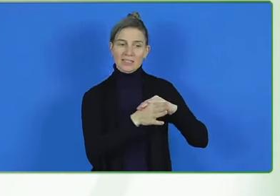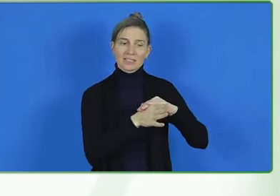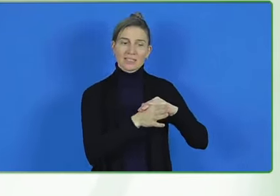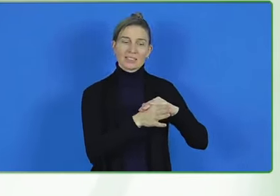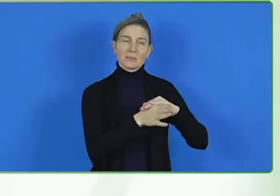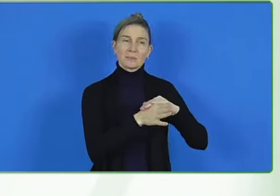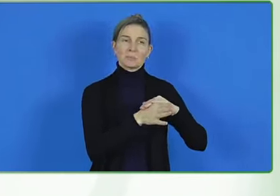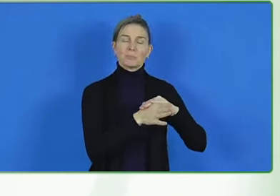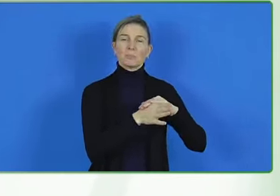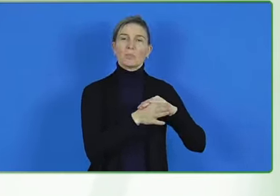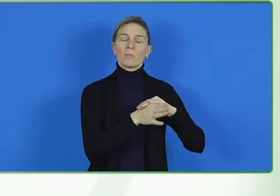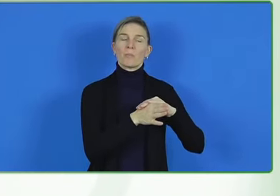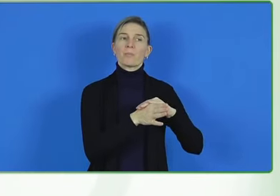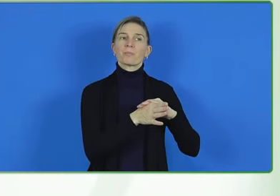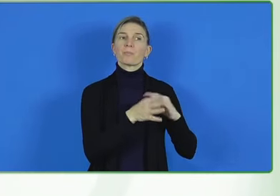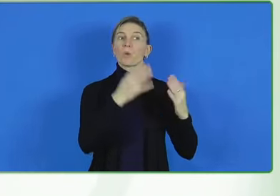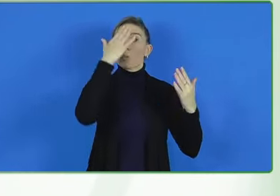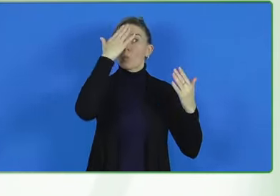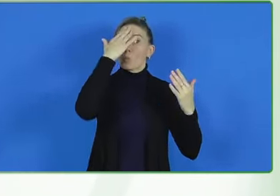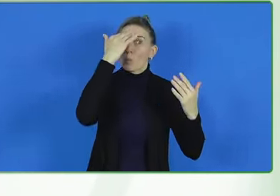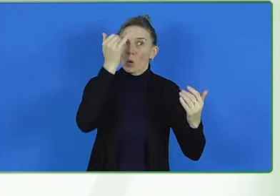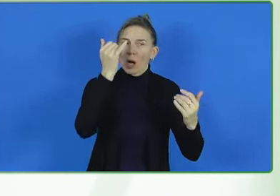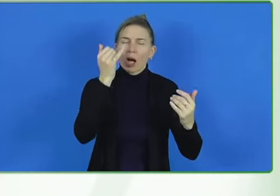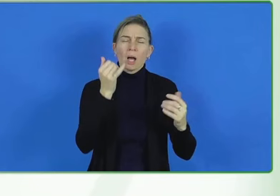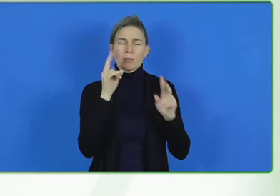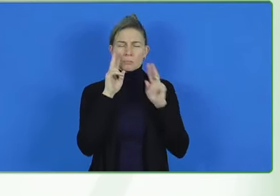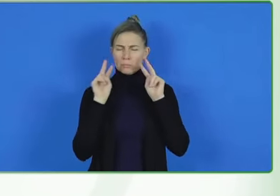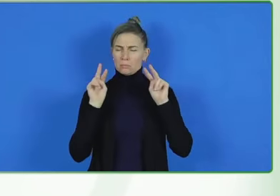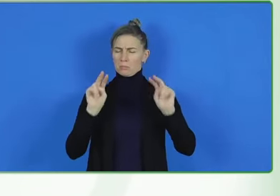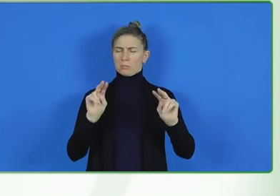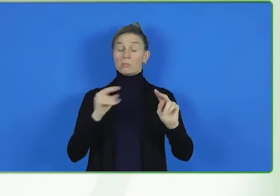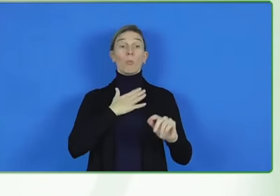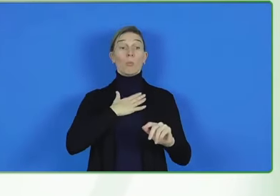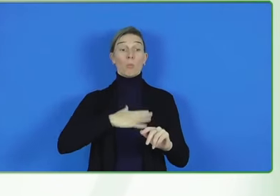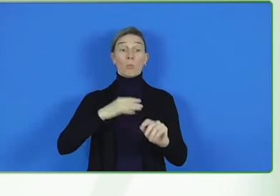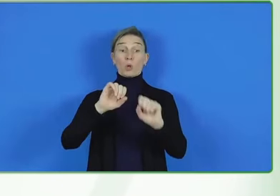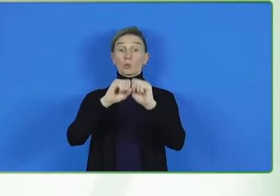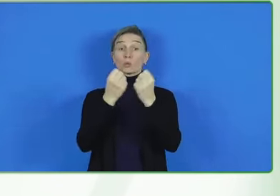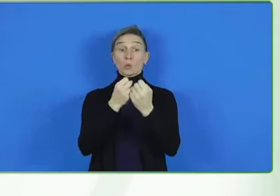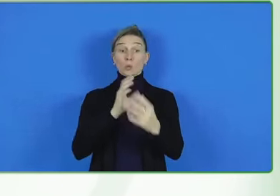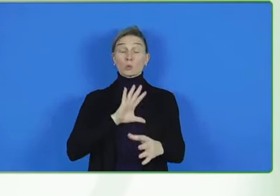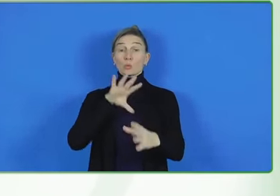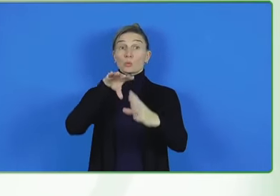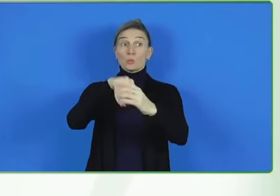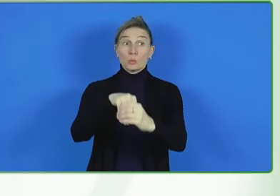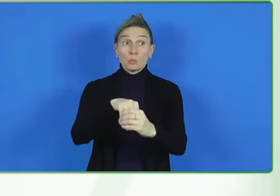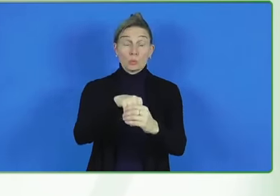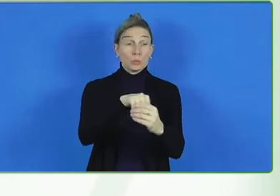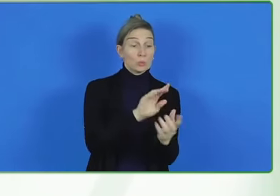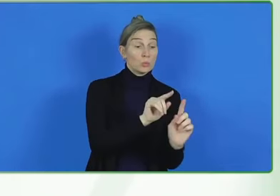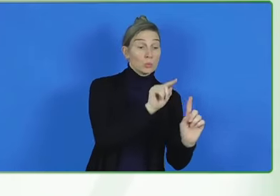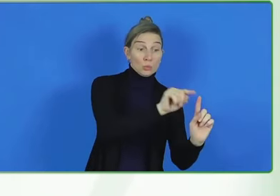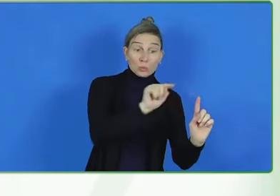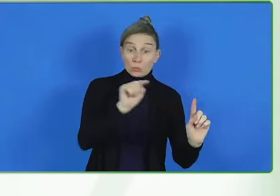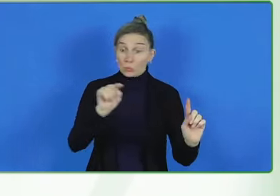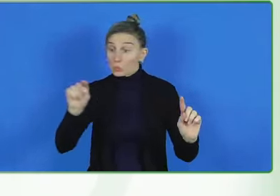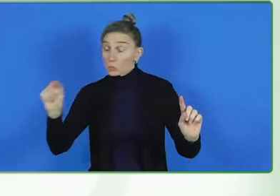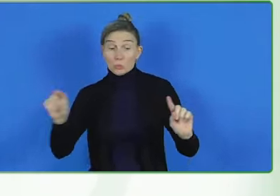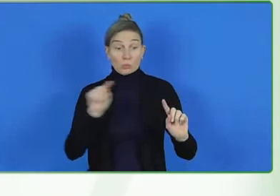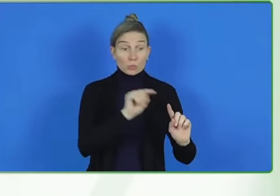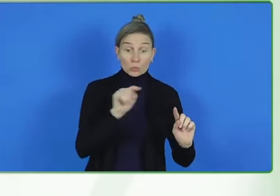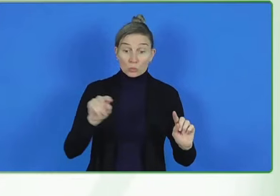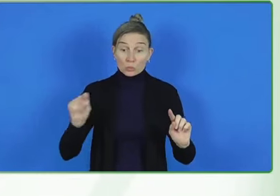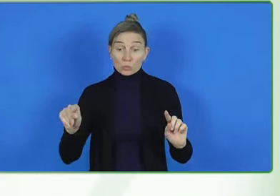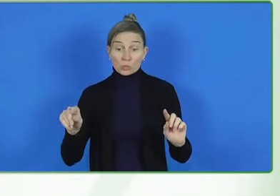different instances of social participation where persons with disabilities and its organization show up